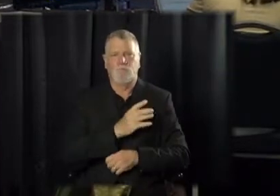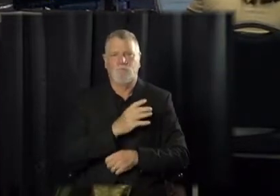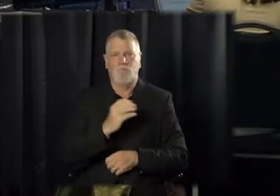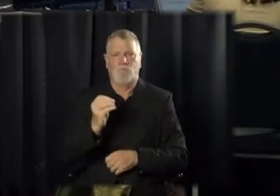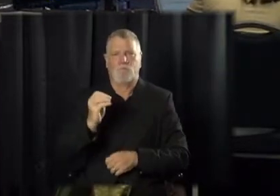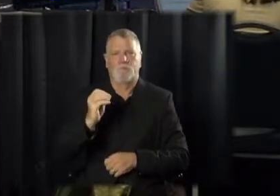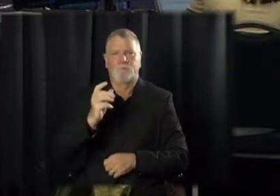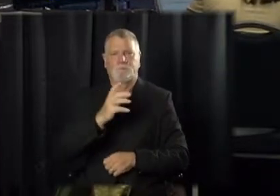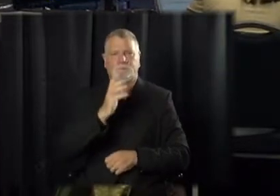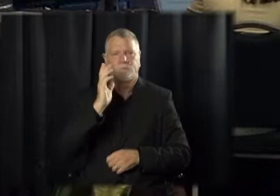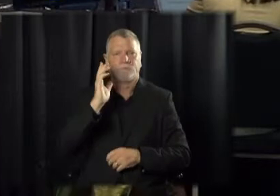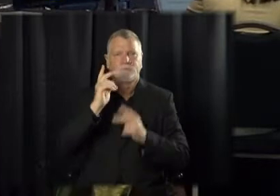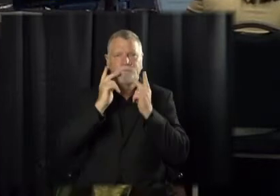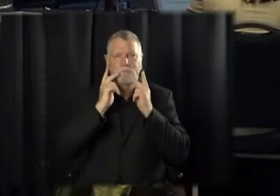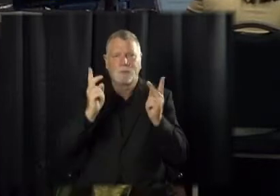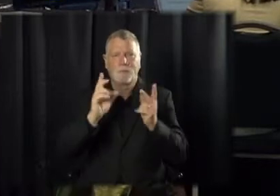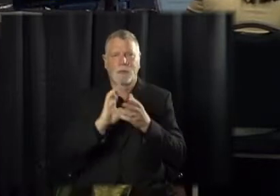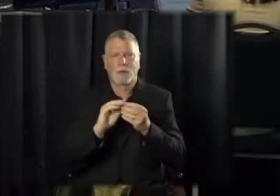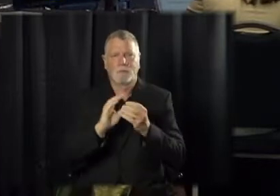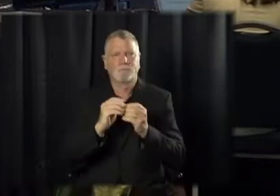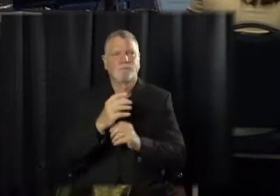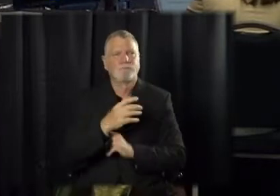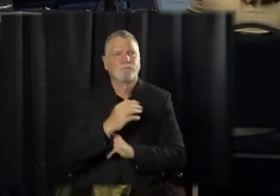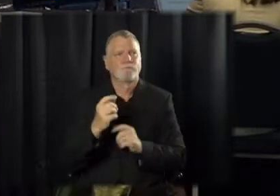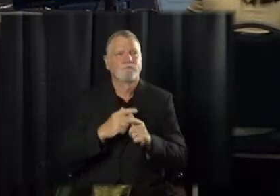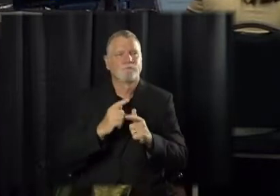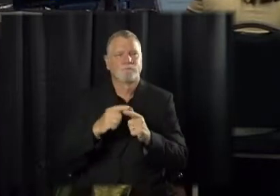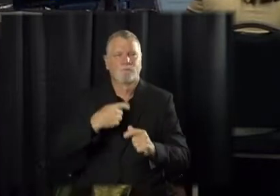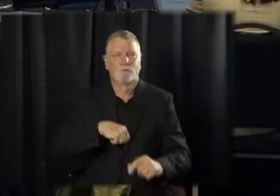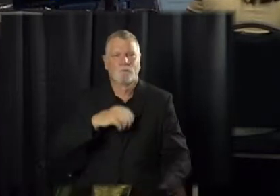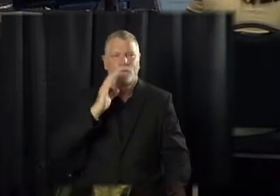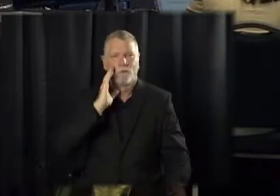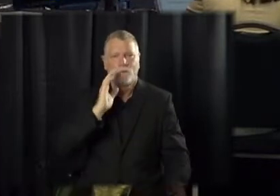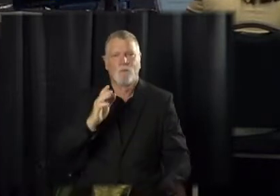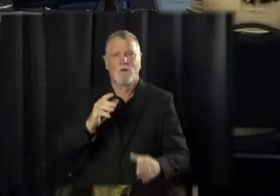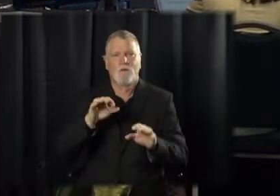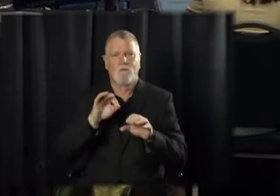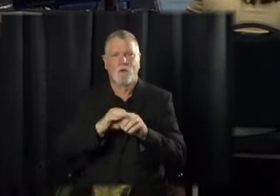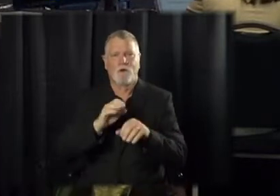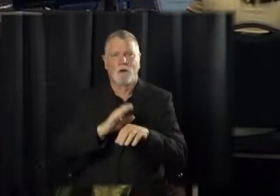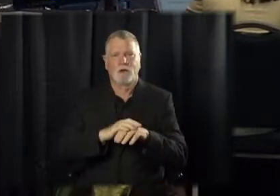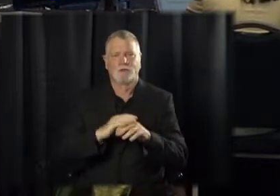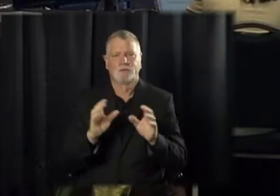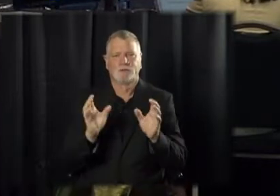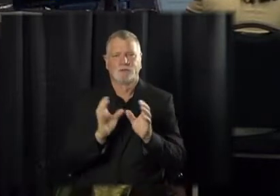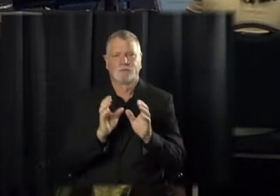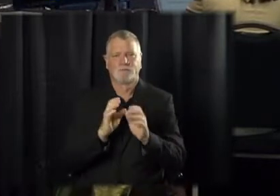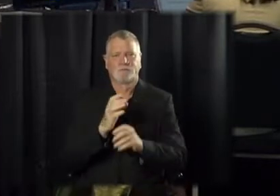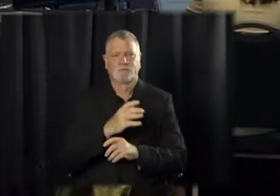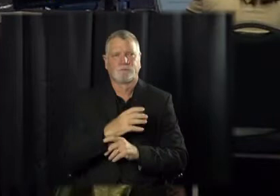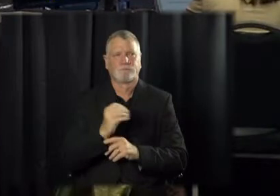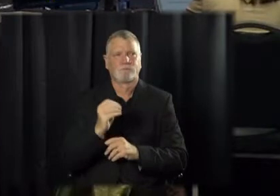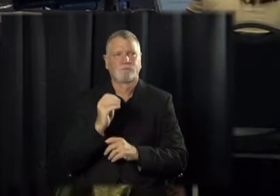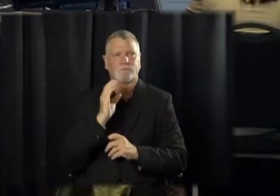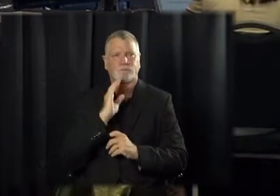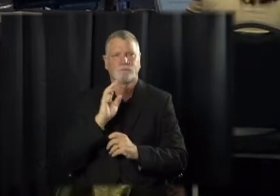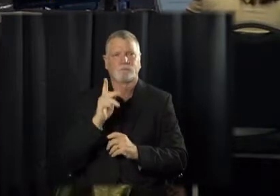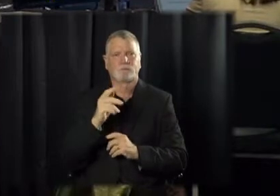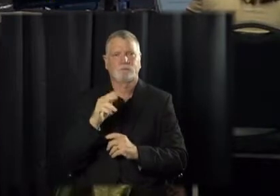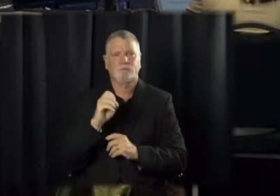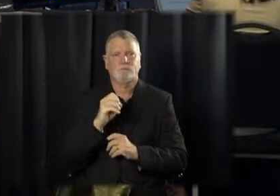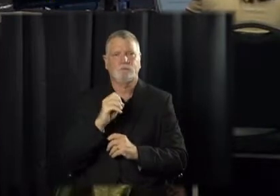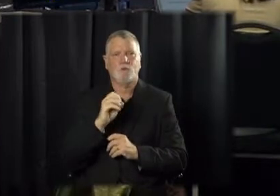an opportunity for public comment, and then we will vote on certification. We'll then do Pridco